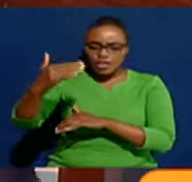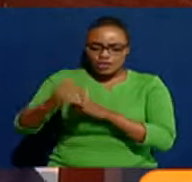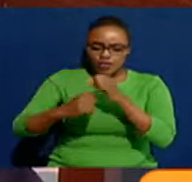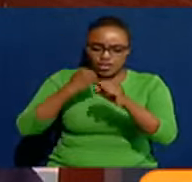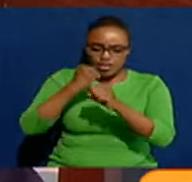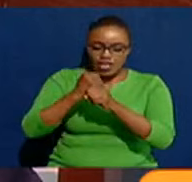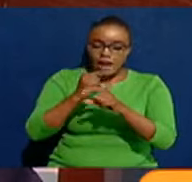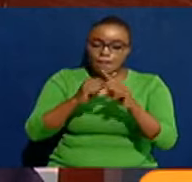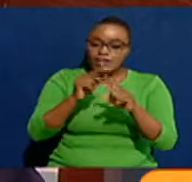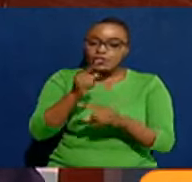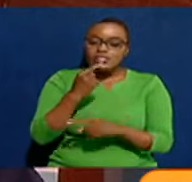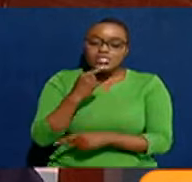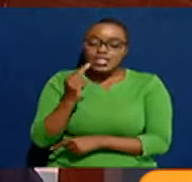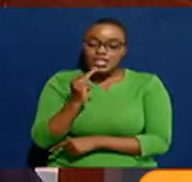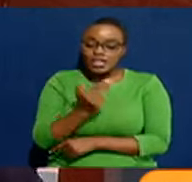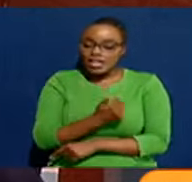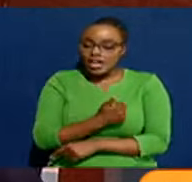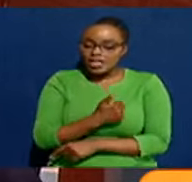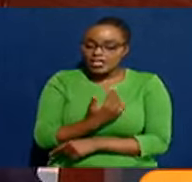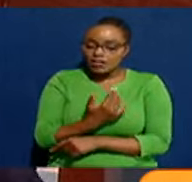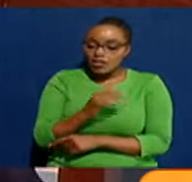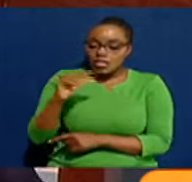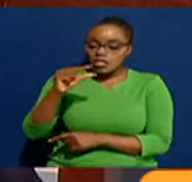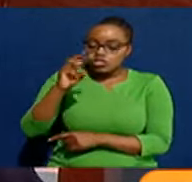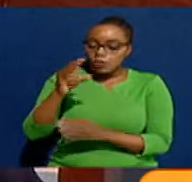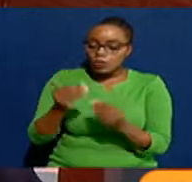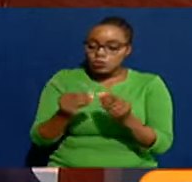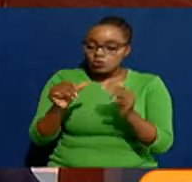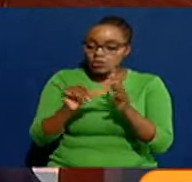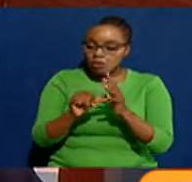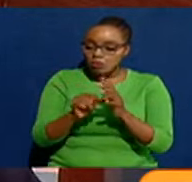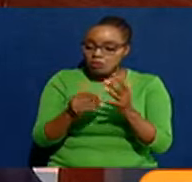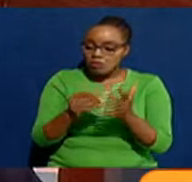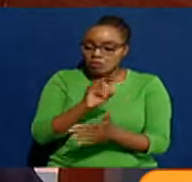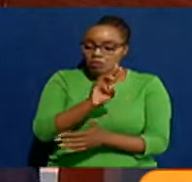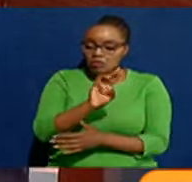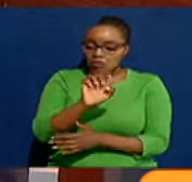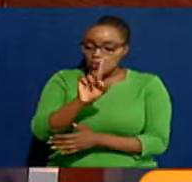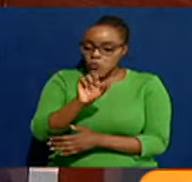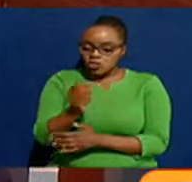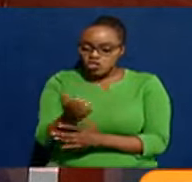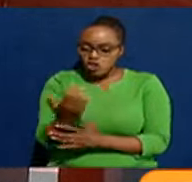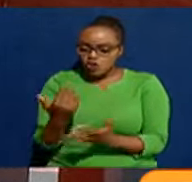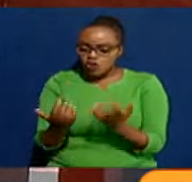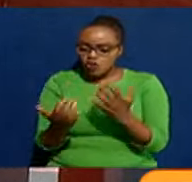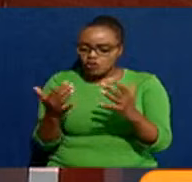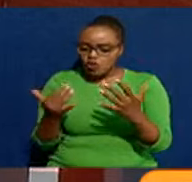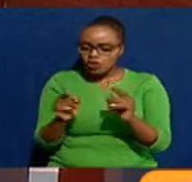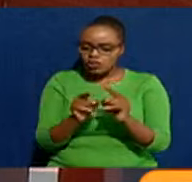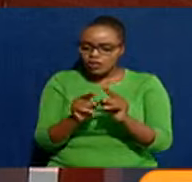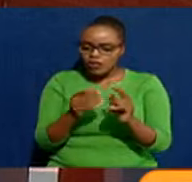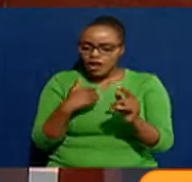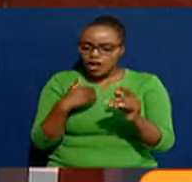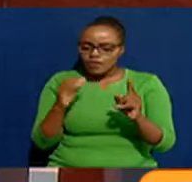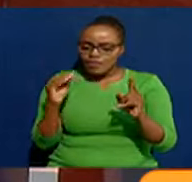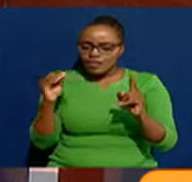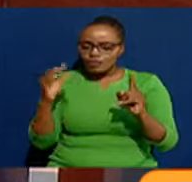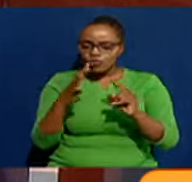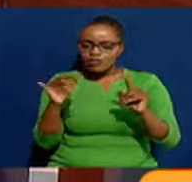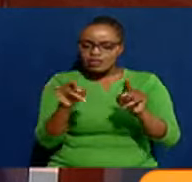What are you telling her? Is GMO going to solve that problem of weeding? Or is she going to be exposed to the